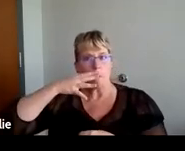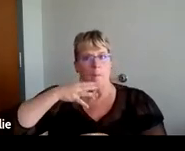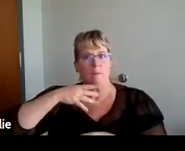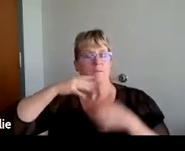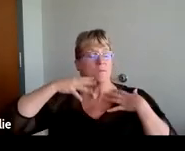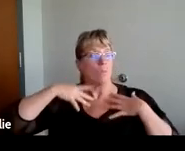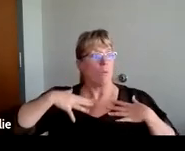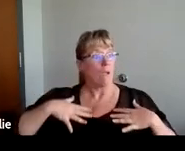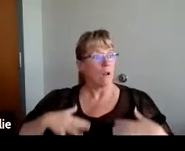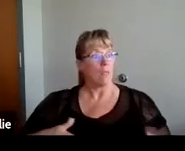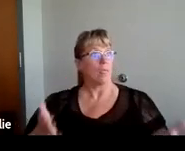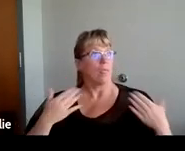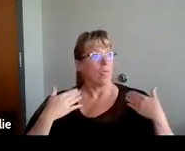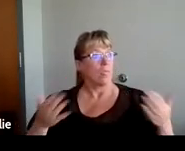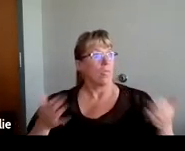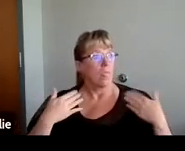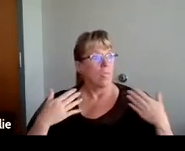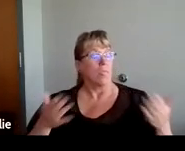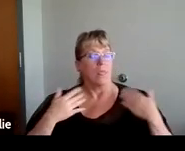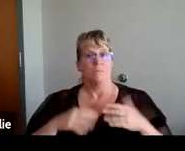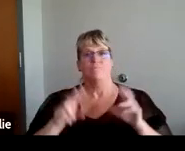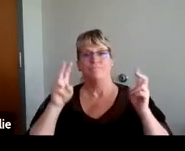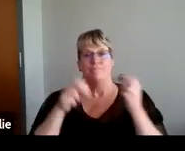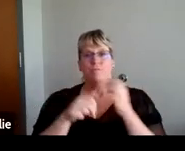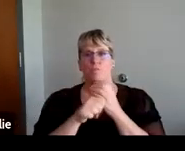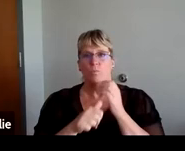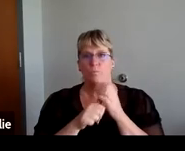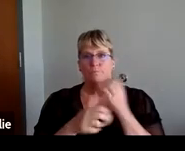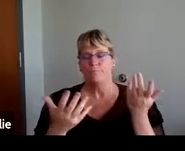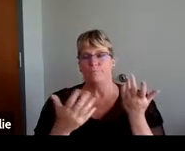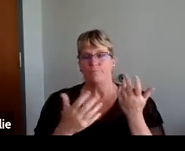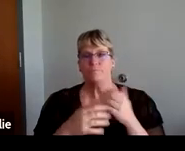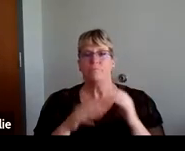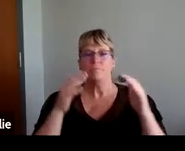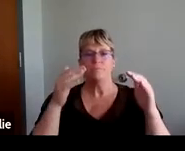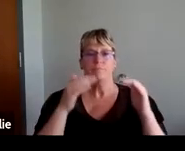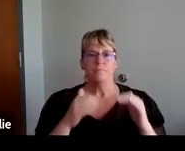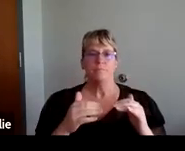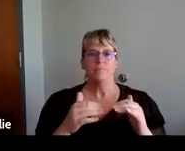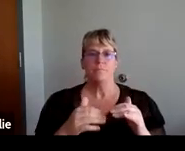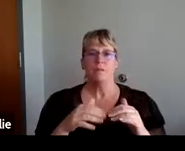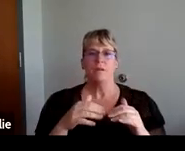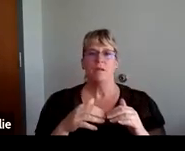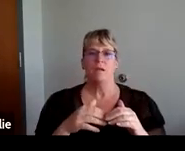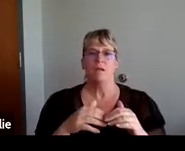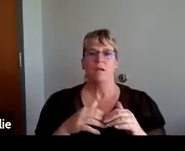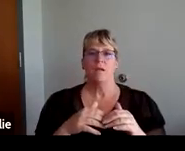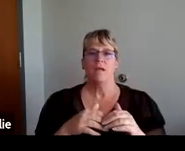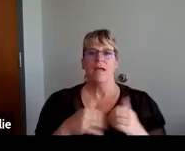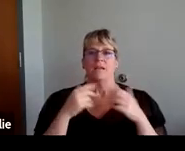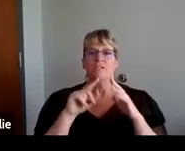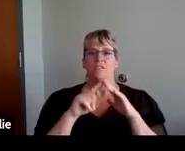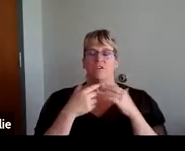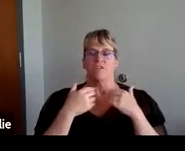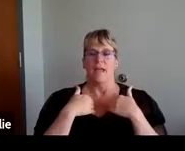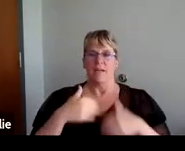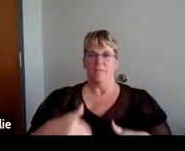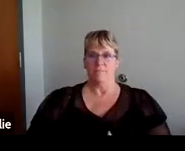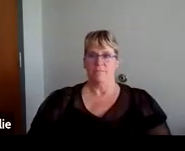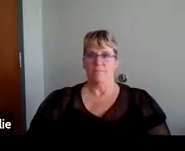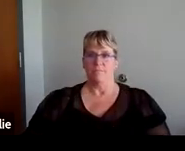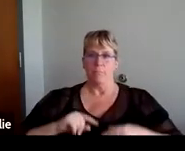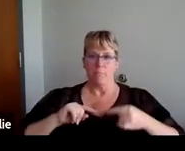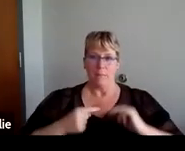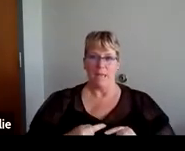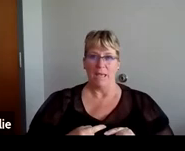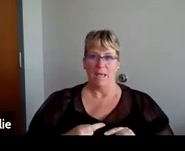going to see the runs. And then it moves into the next phase where the abdominal pain begins to develop. And then